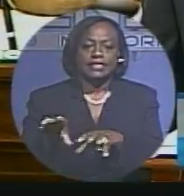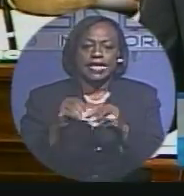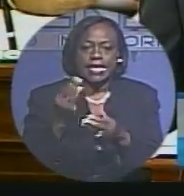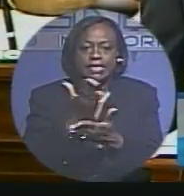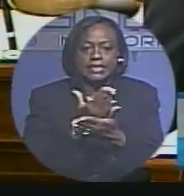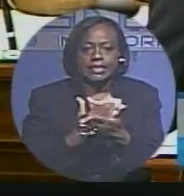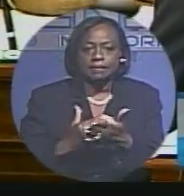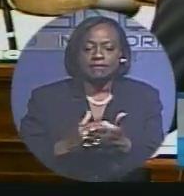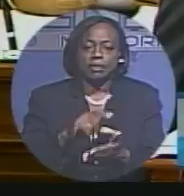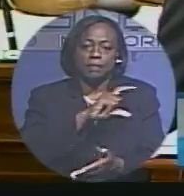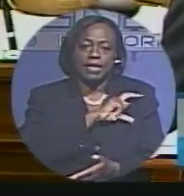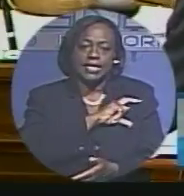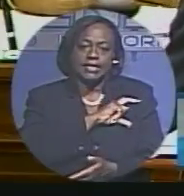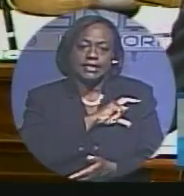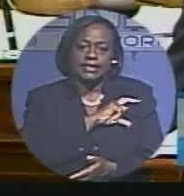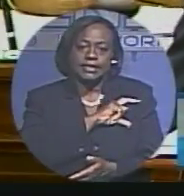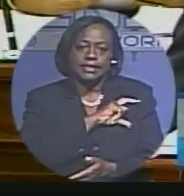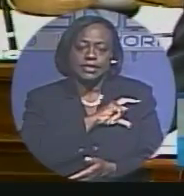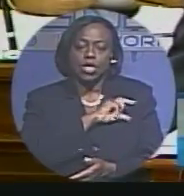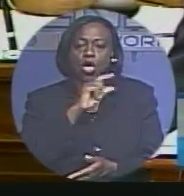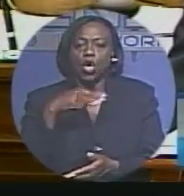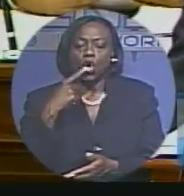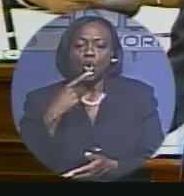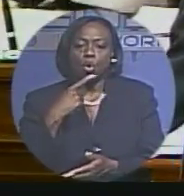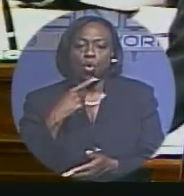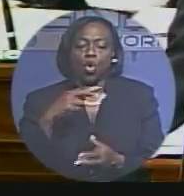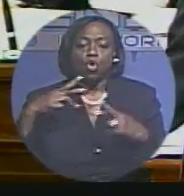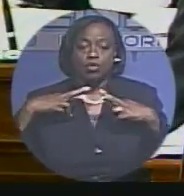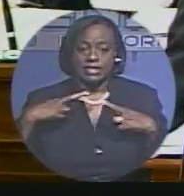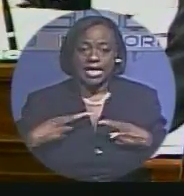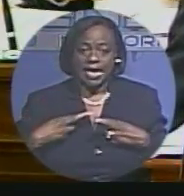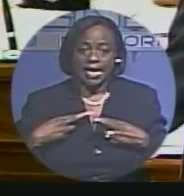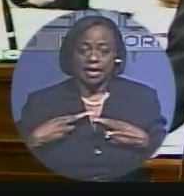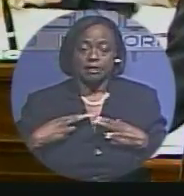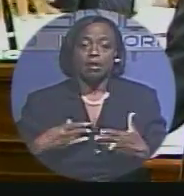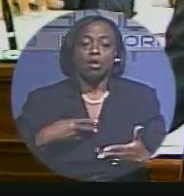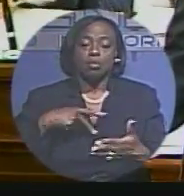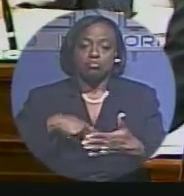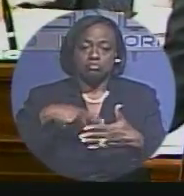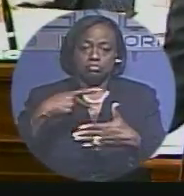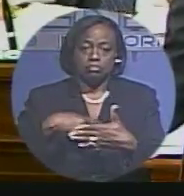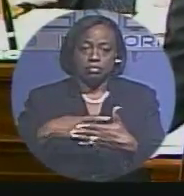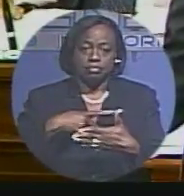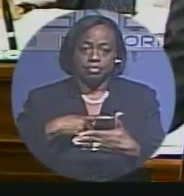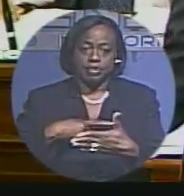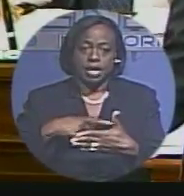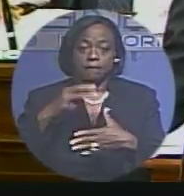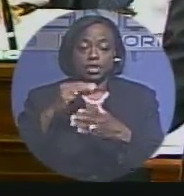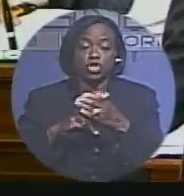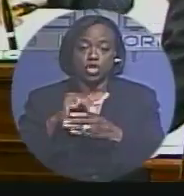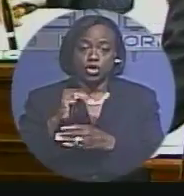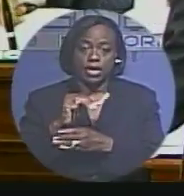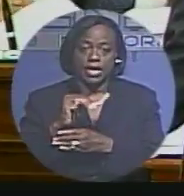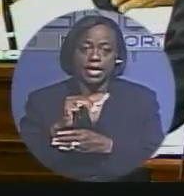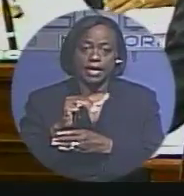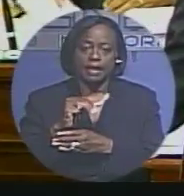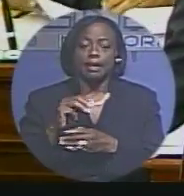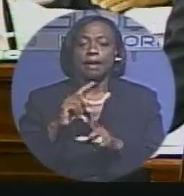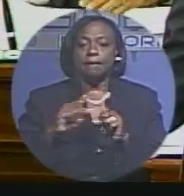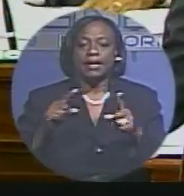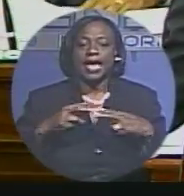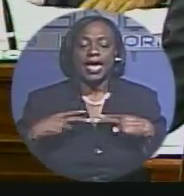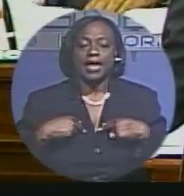were prematurely retired by the previous administration, but who have tremendous expertise in this